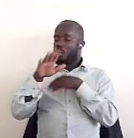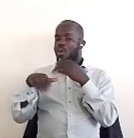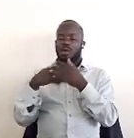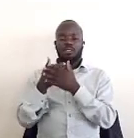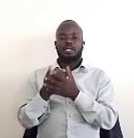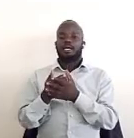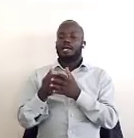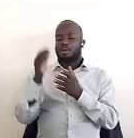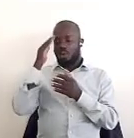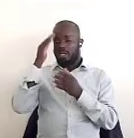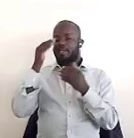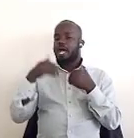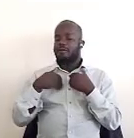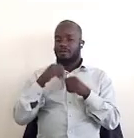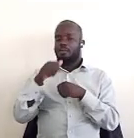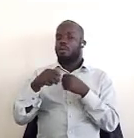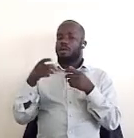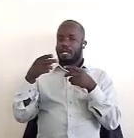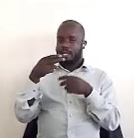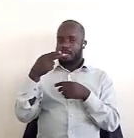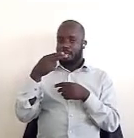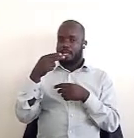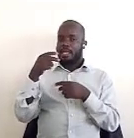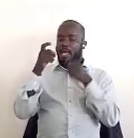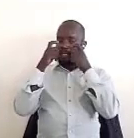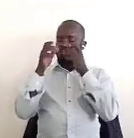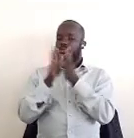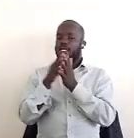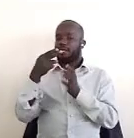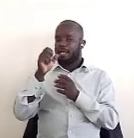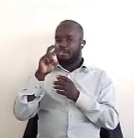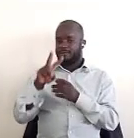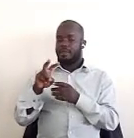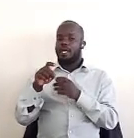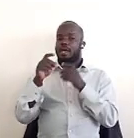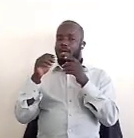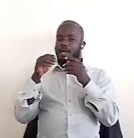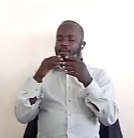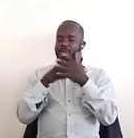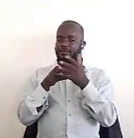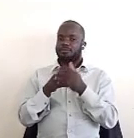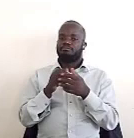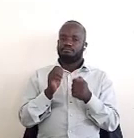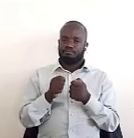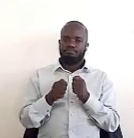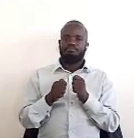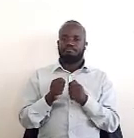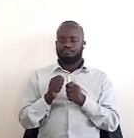ensuring that everyone is equipped with the necessary knowledge for AIDS and HIV prevention.